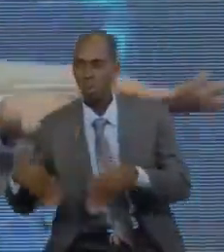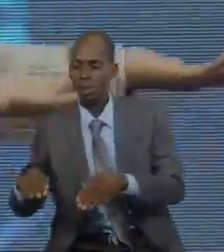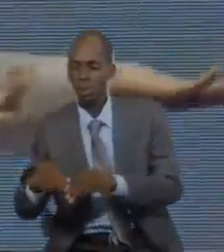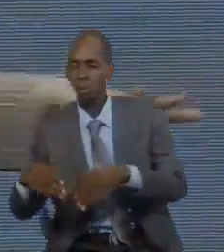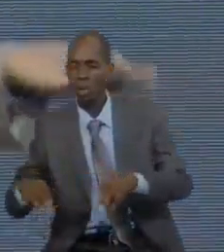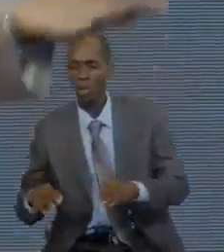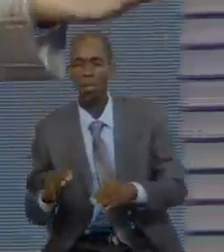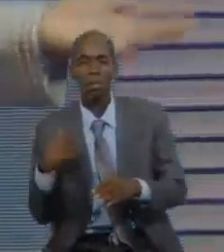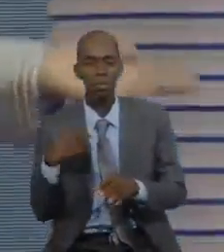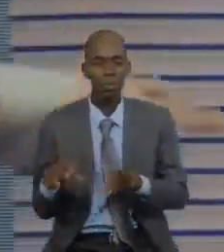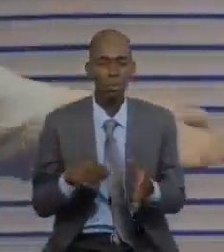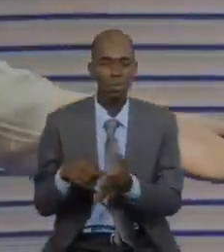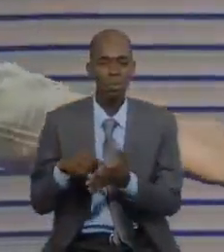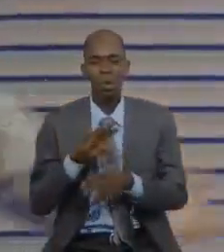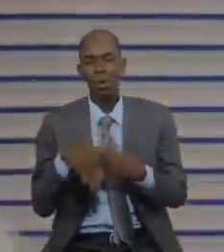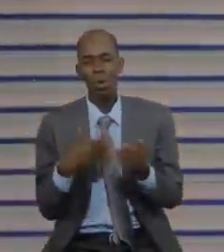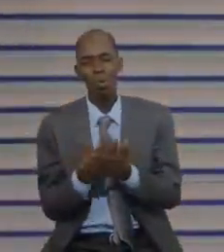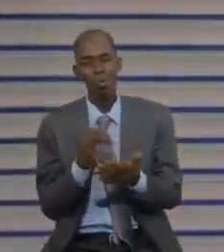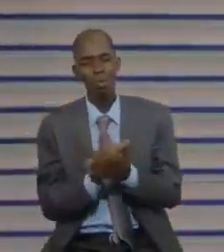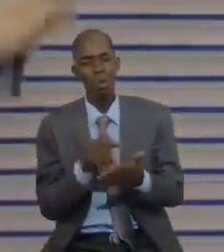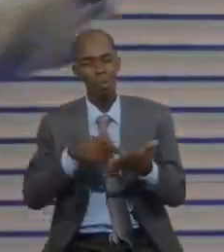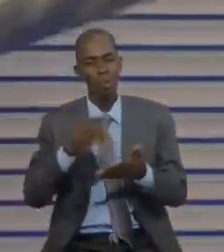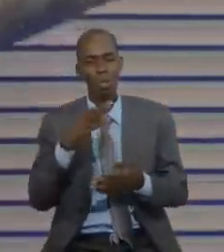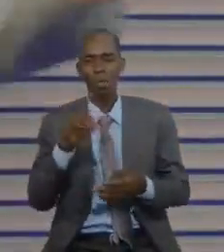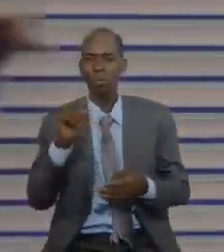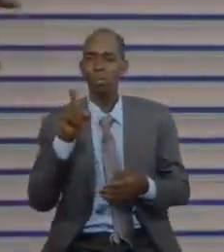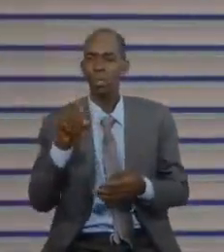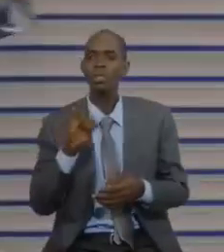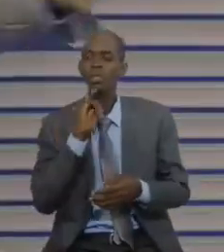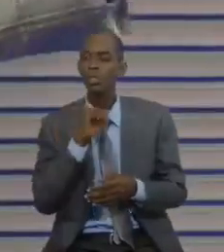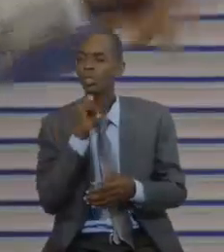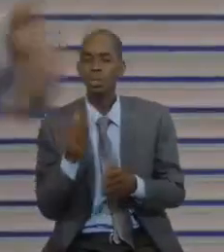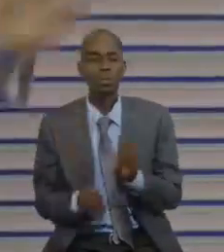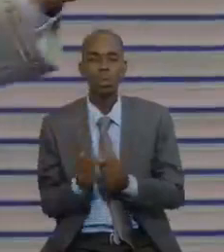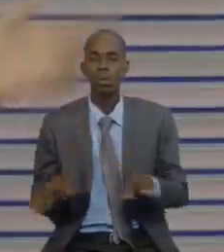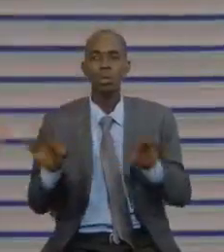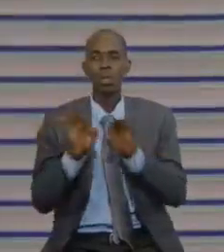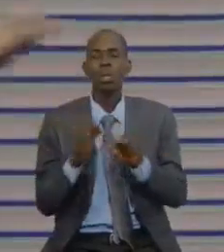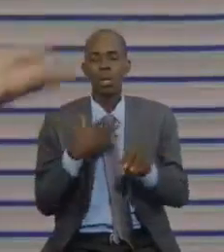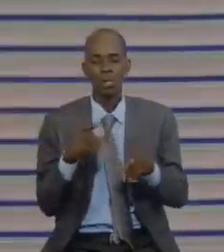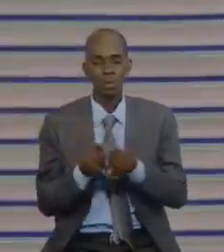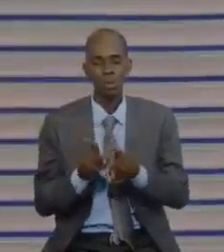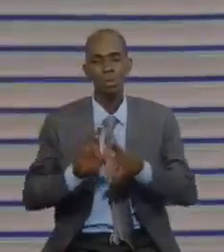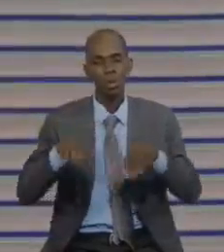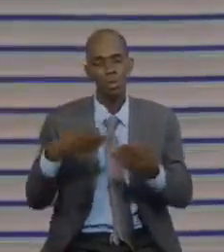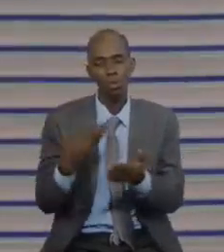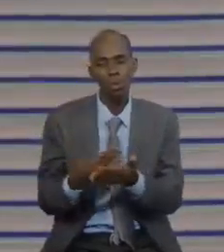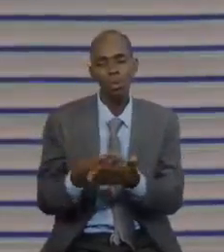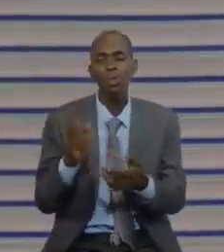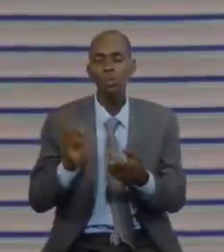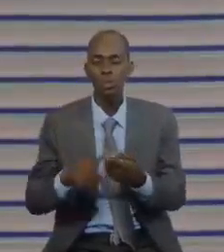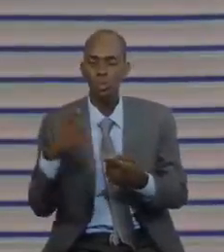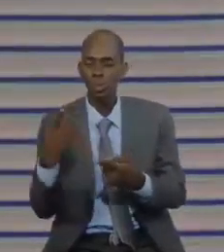that's no big deal. We pay tax in the country, and then we give money to the administrative work in your